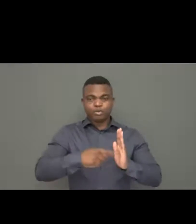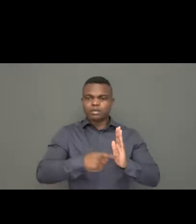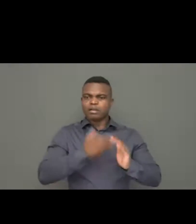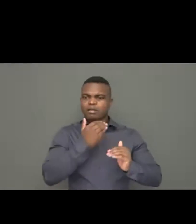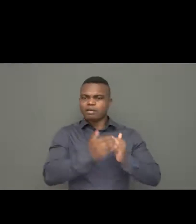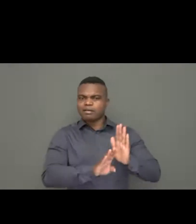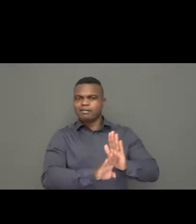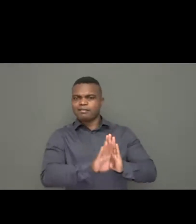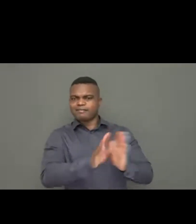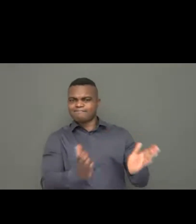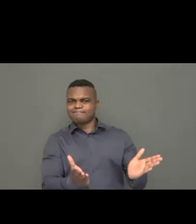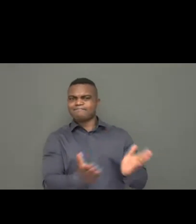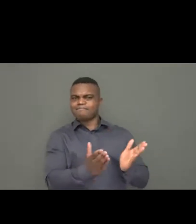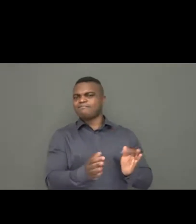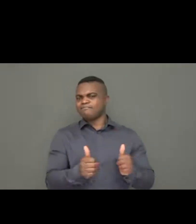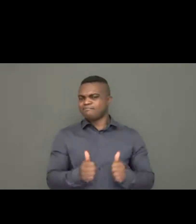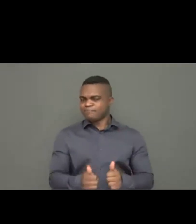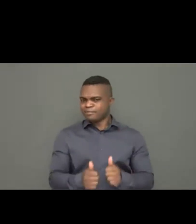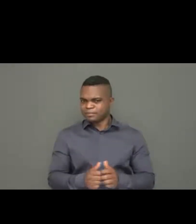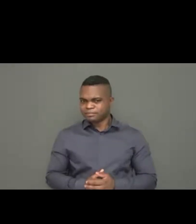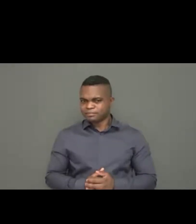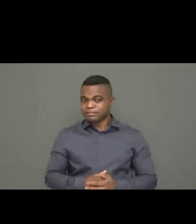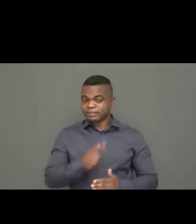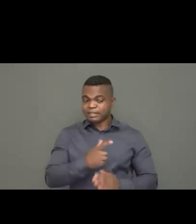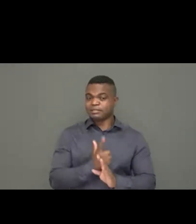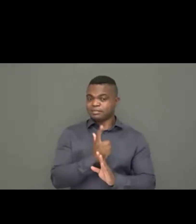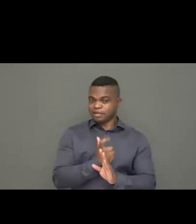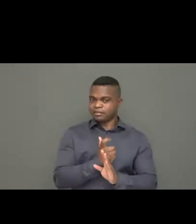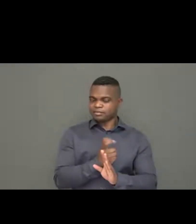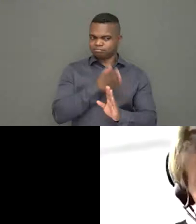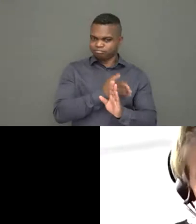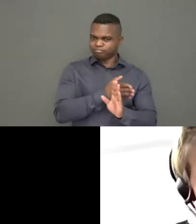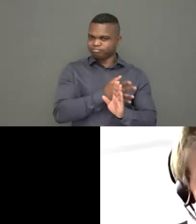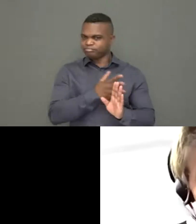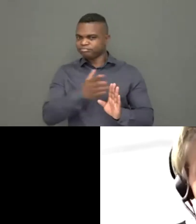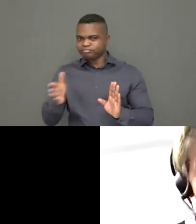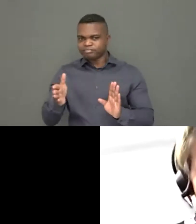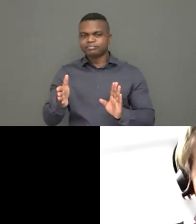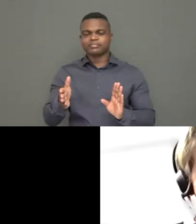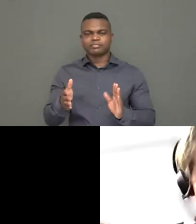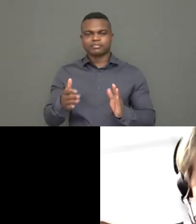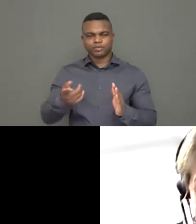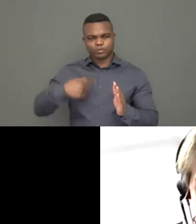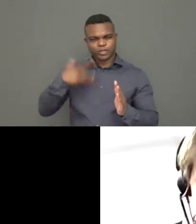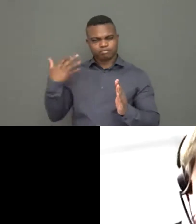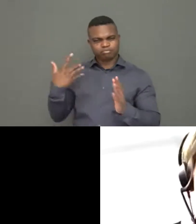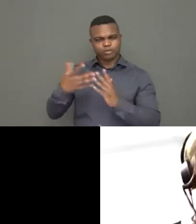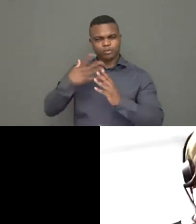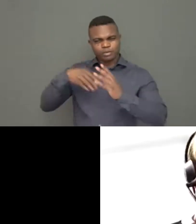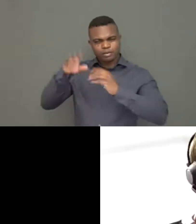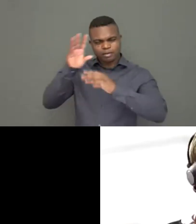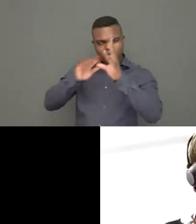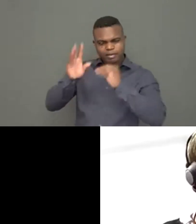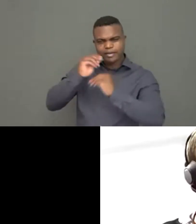learning needs were taken into consideration. So the capacity building of the project was based on what the different partners said they needed to